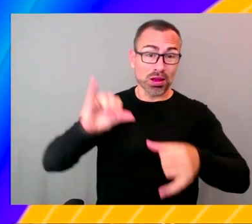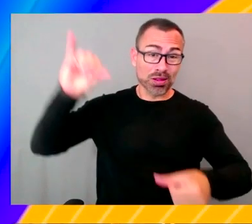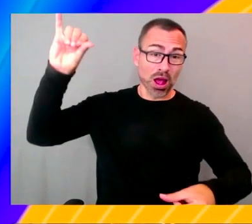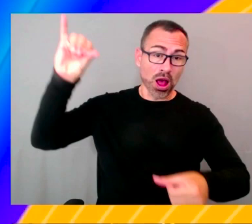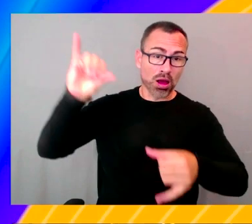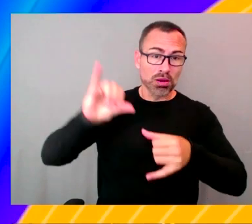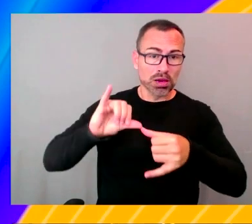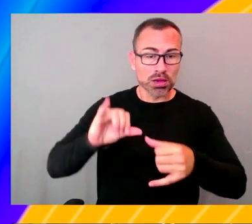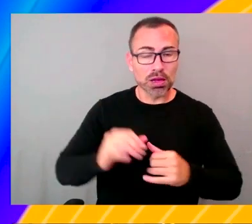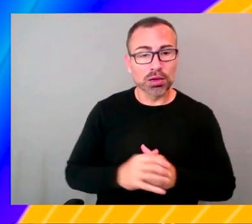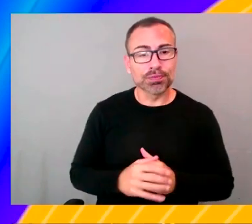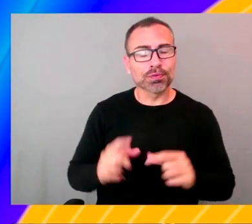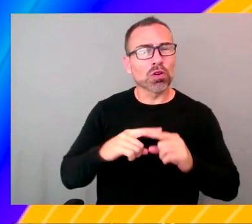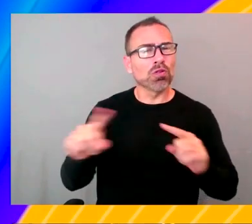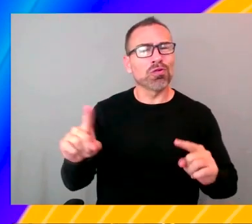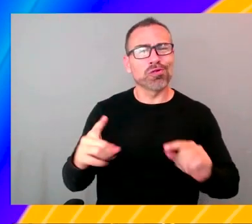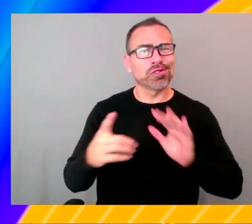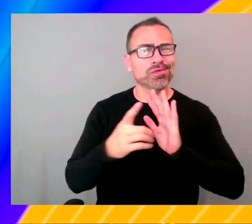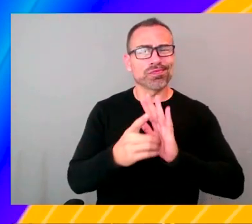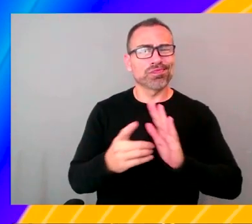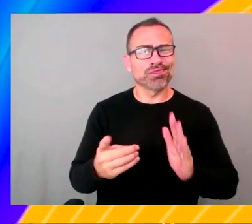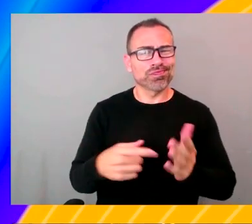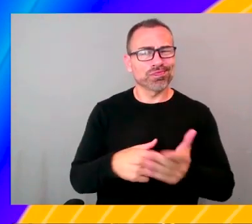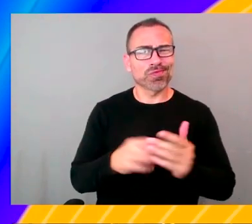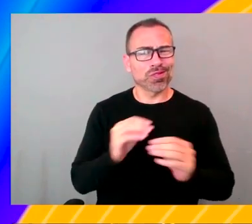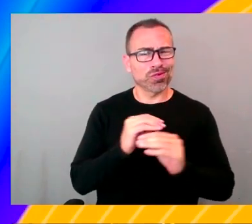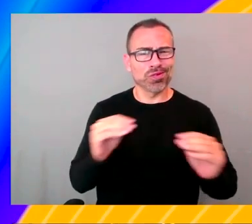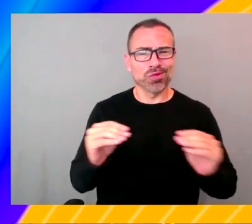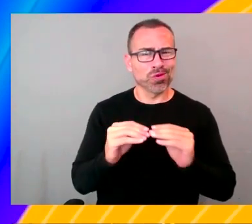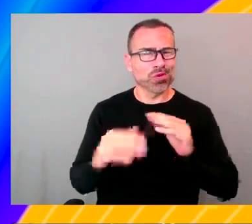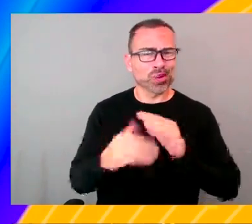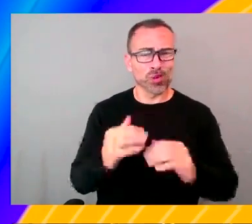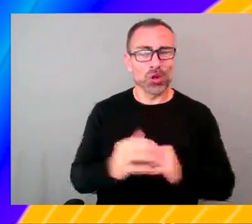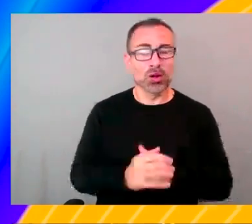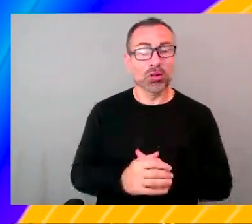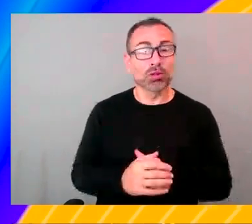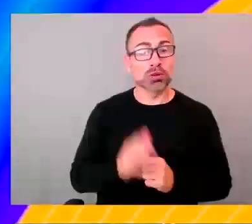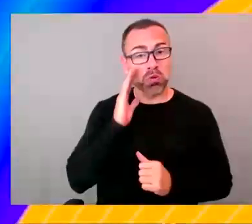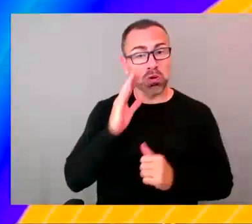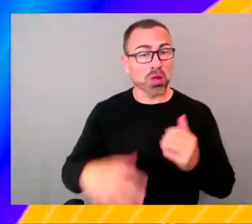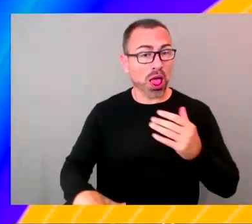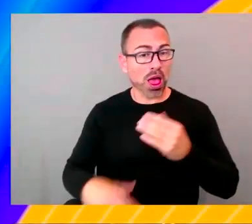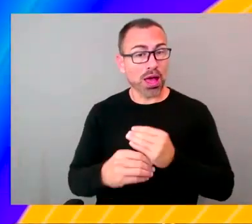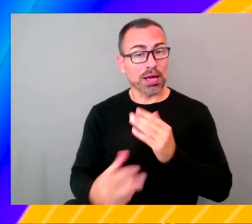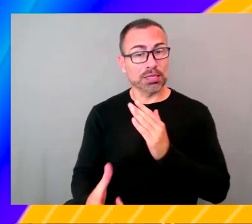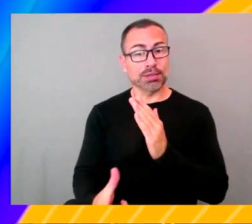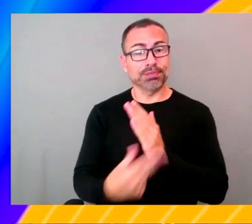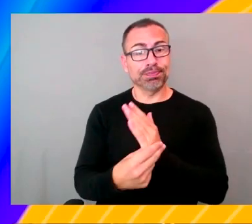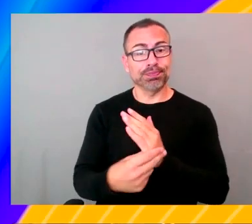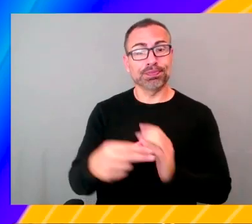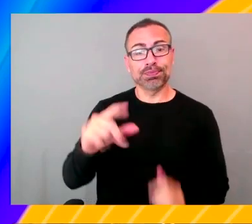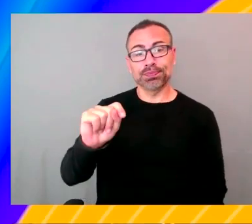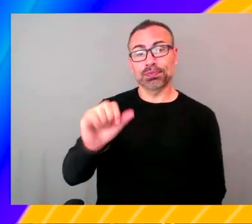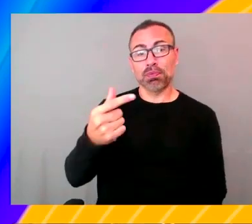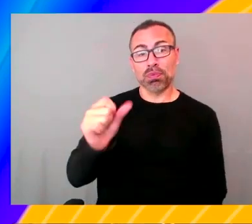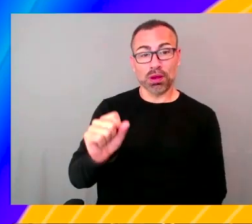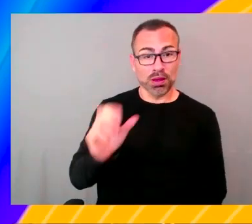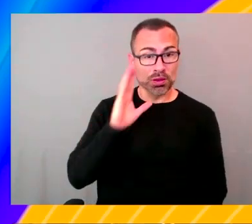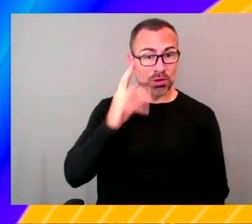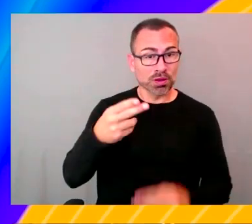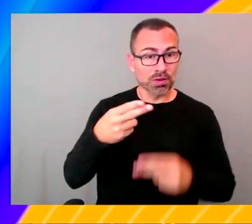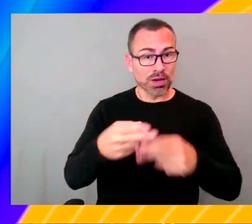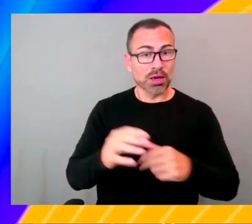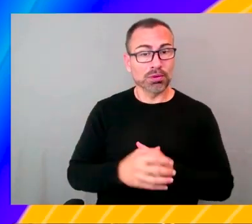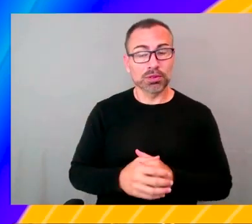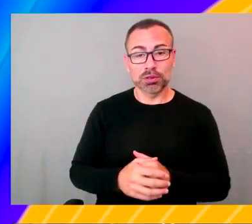more emails. I got plenty. We'll add some tags, so I'll give it a name. The NM, that's the name? Yeah, okay,